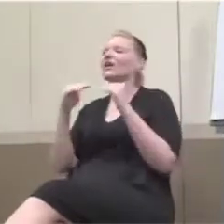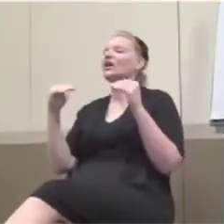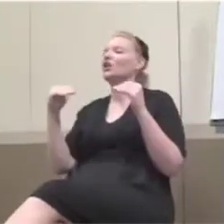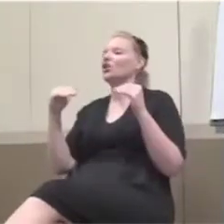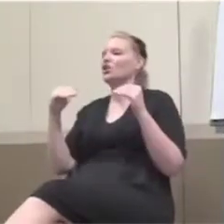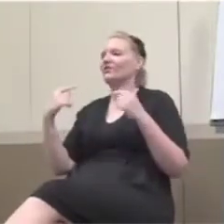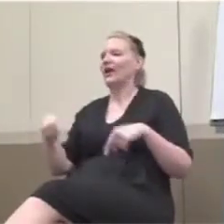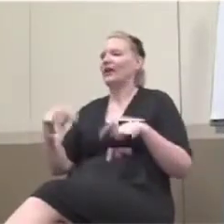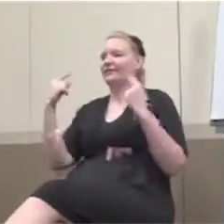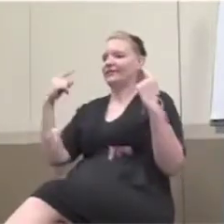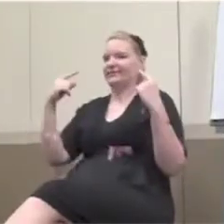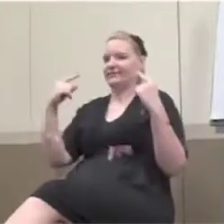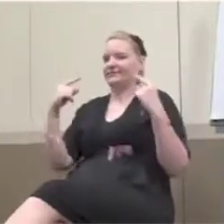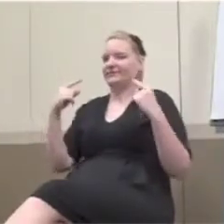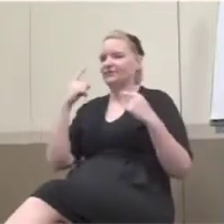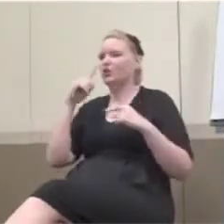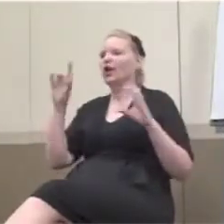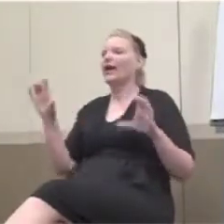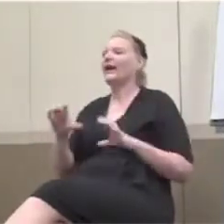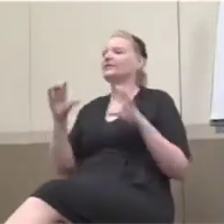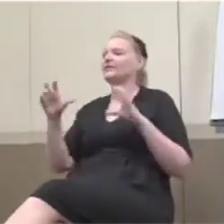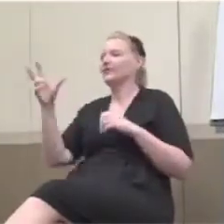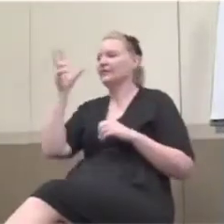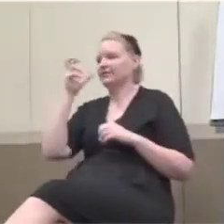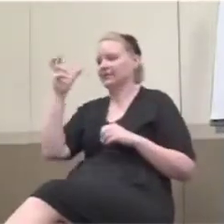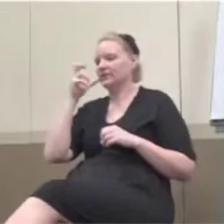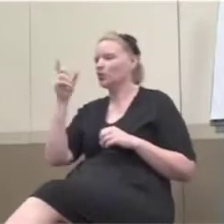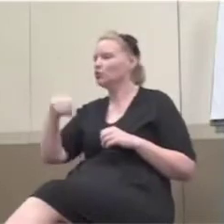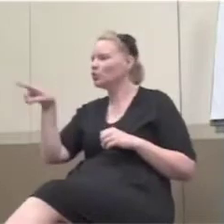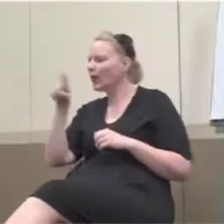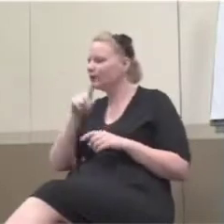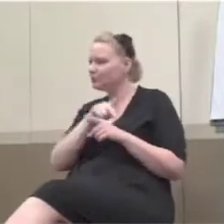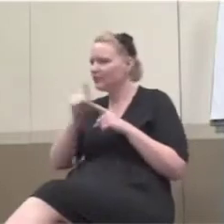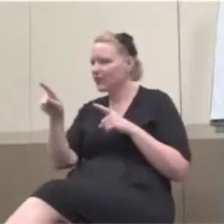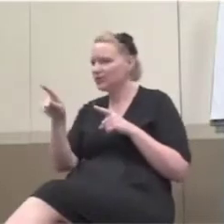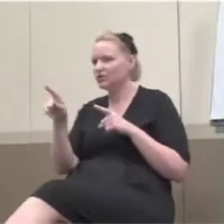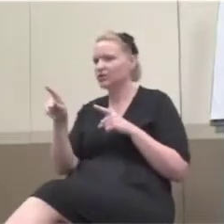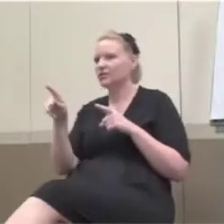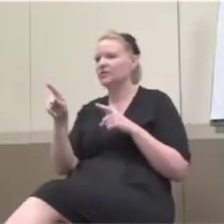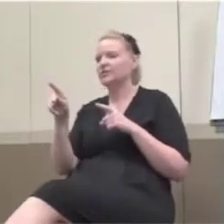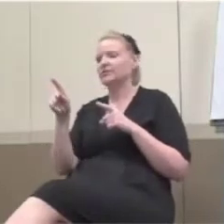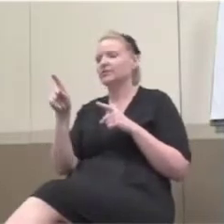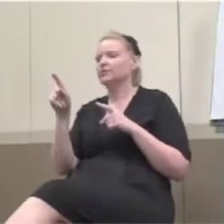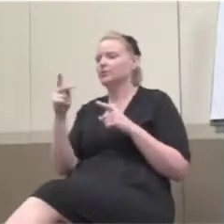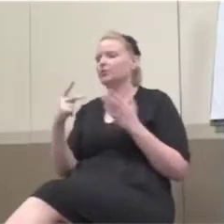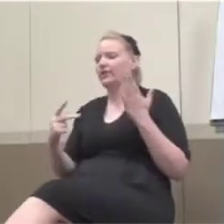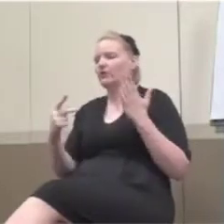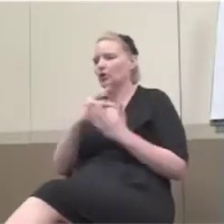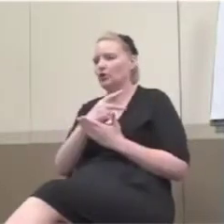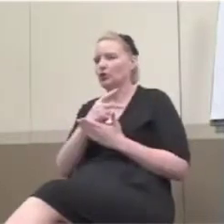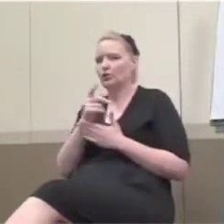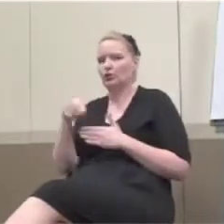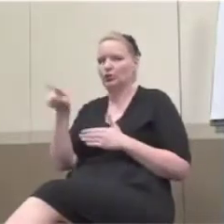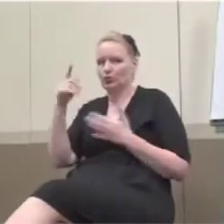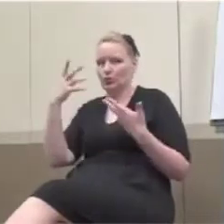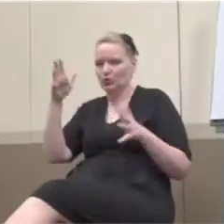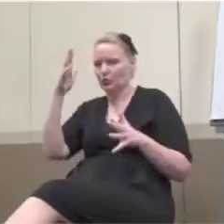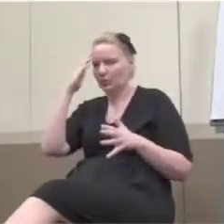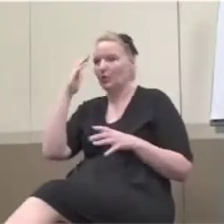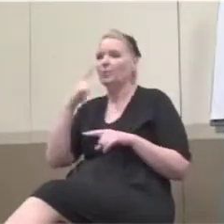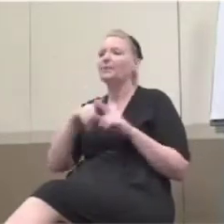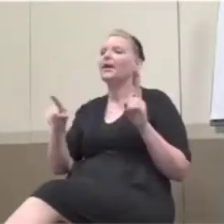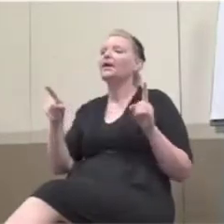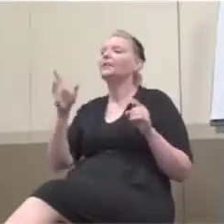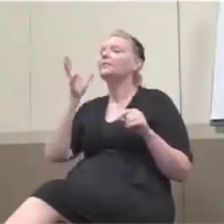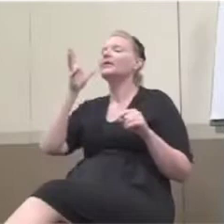techniques for active listening skills, okay? So you guys are professionals, this is kind of a review for you, but with